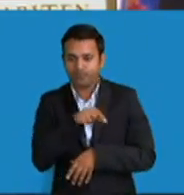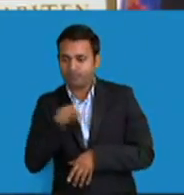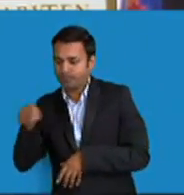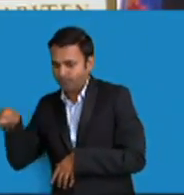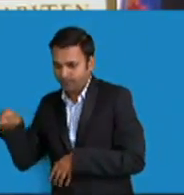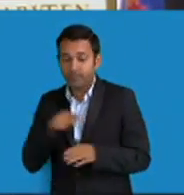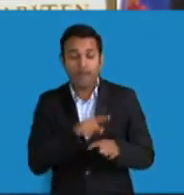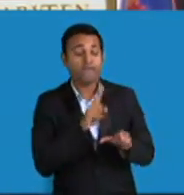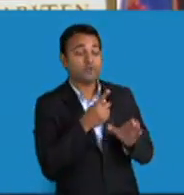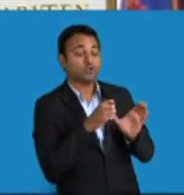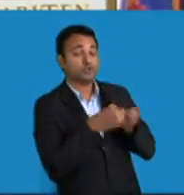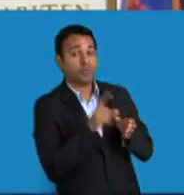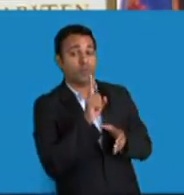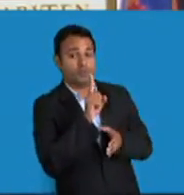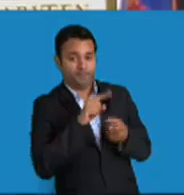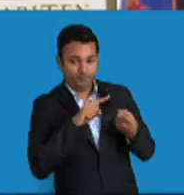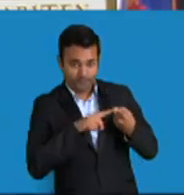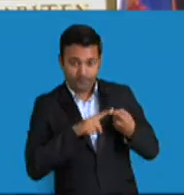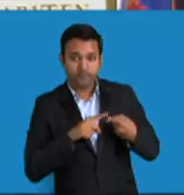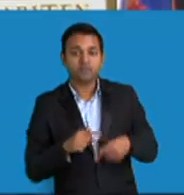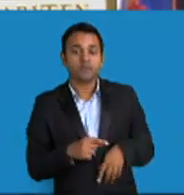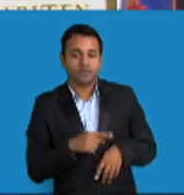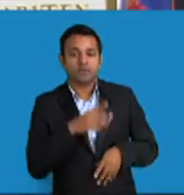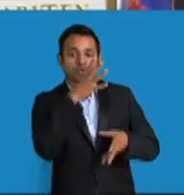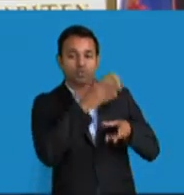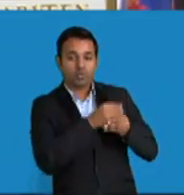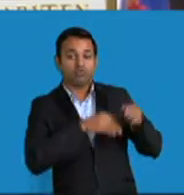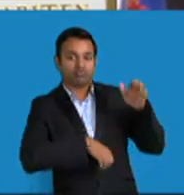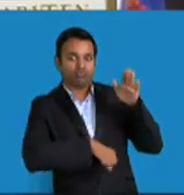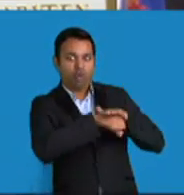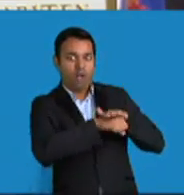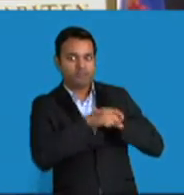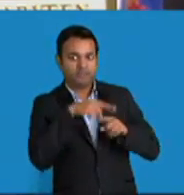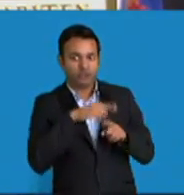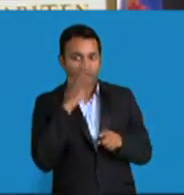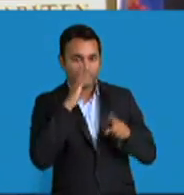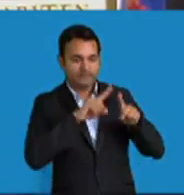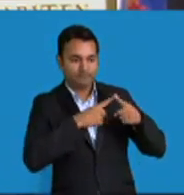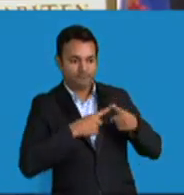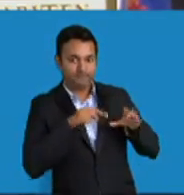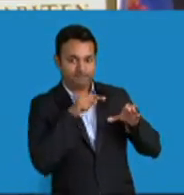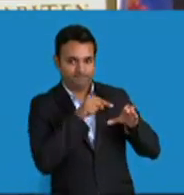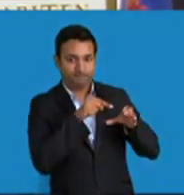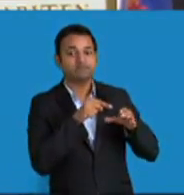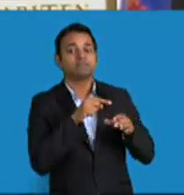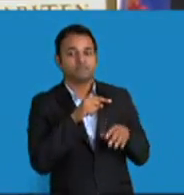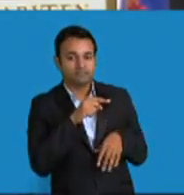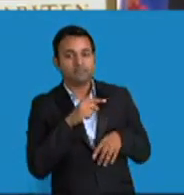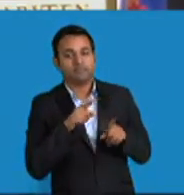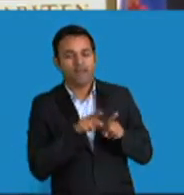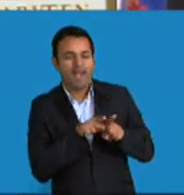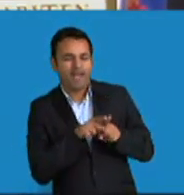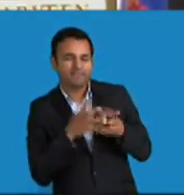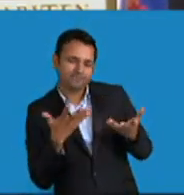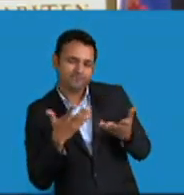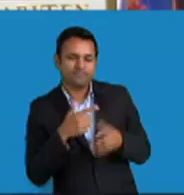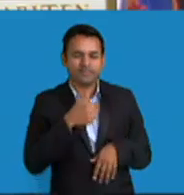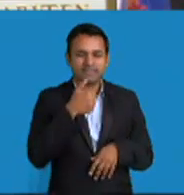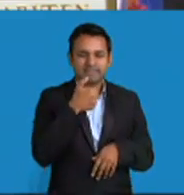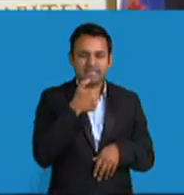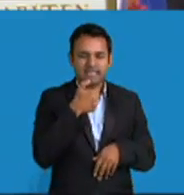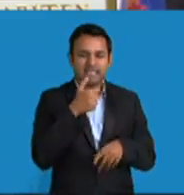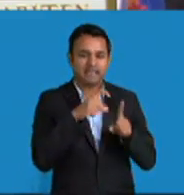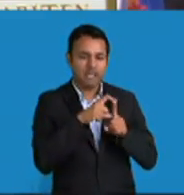the overall top schools in the various grades, Madam Speaker, like 6D is the lowest grade primary